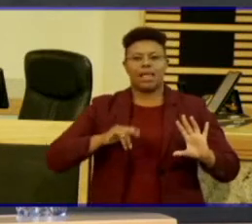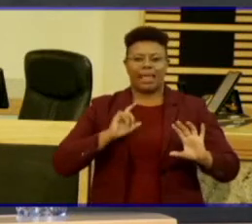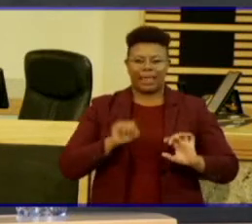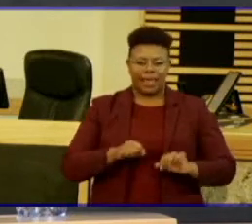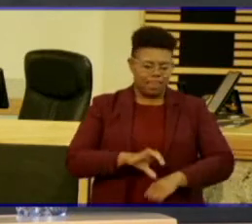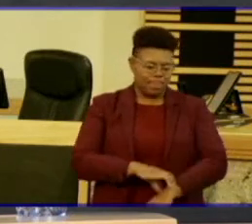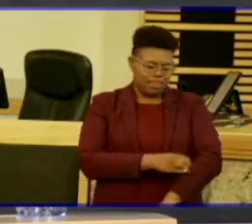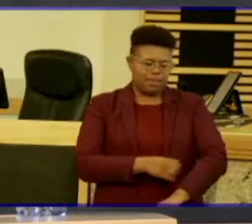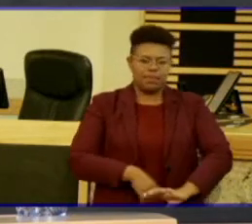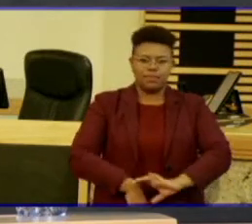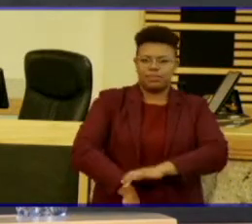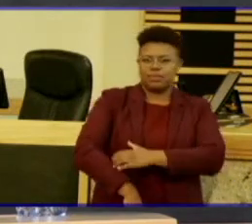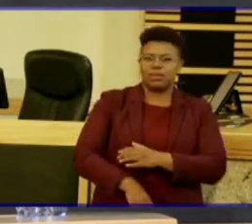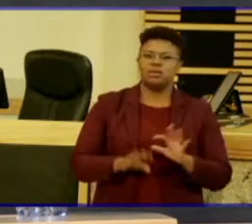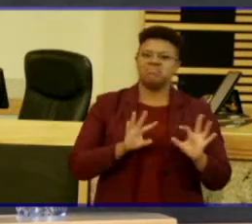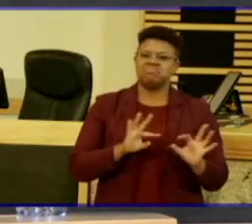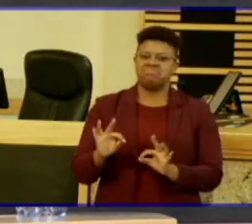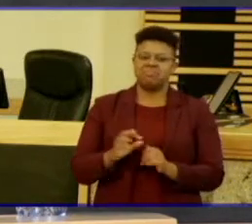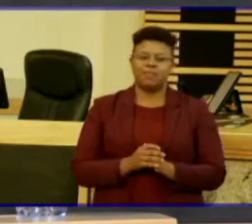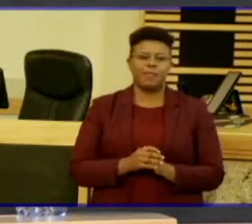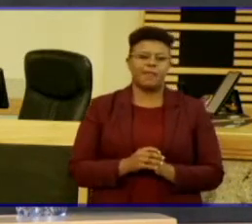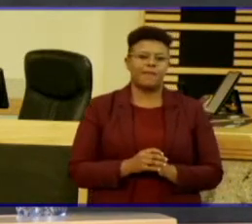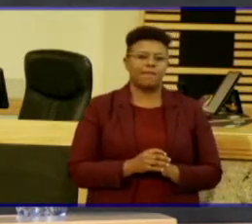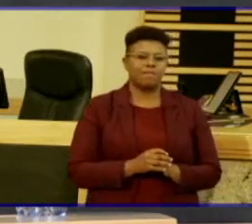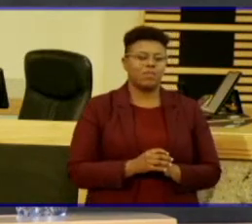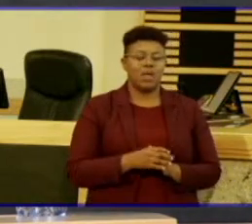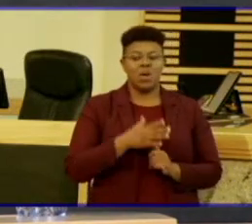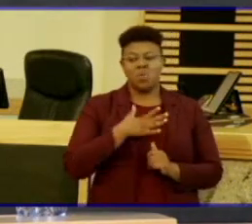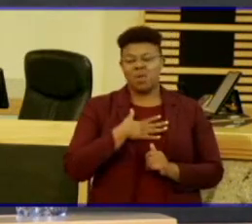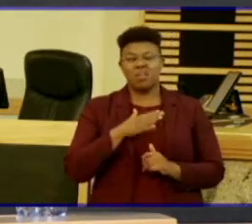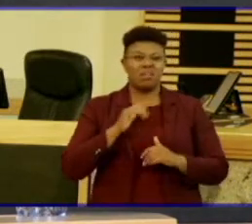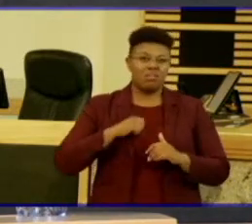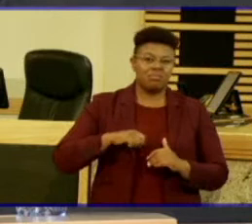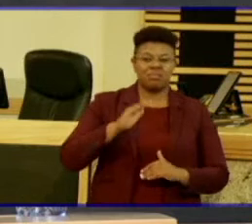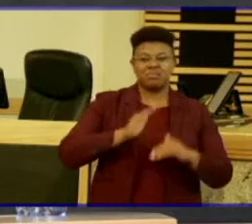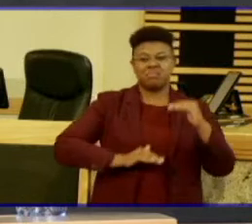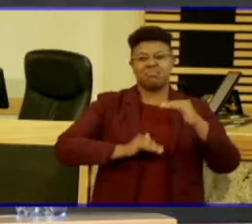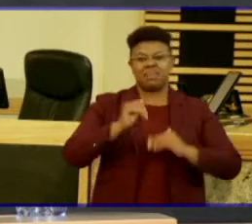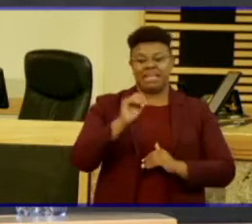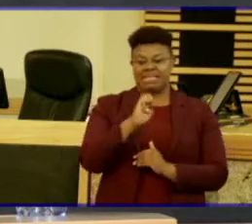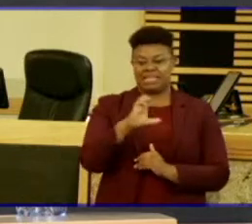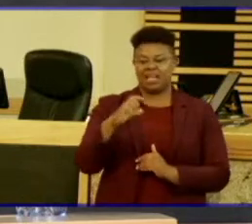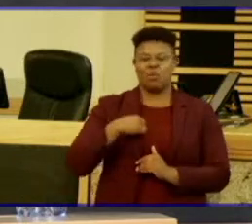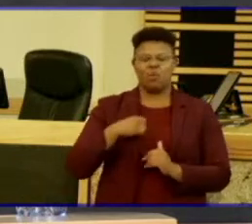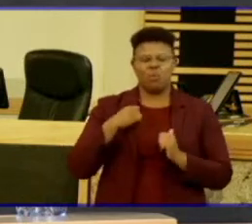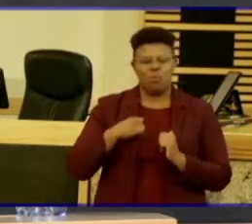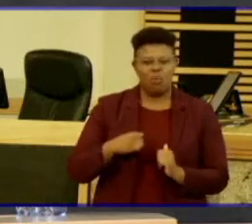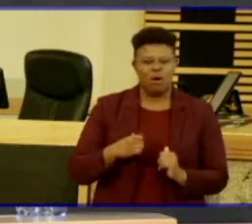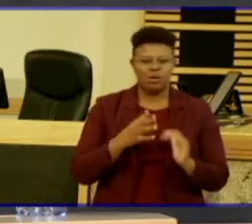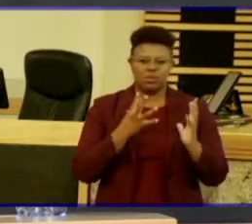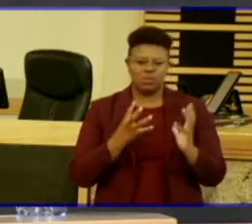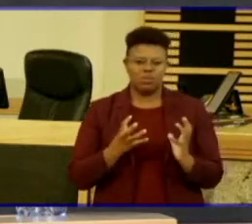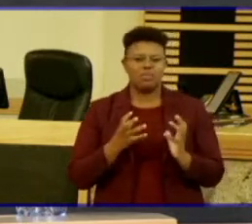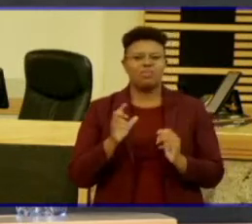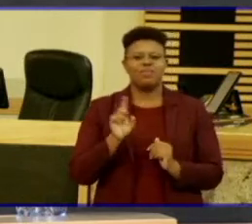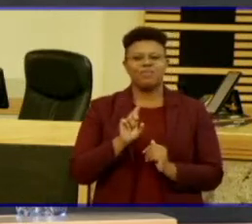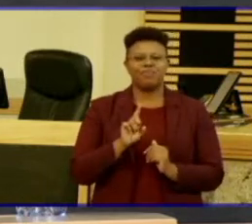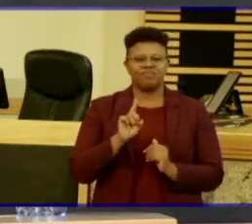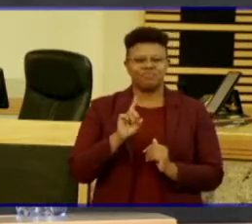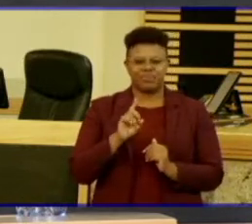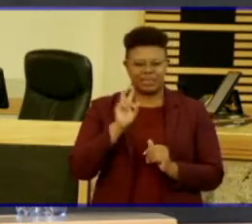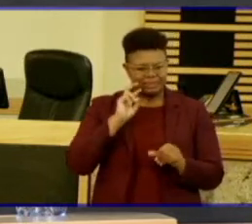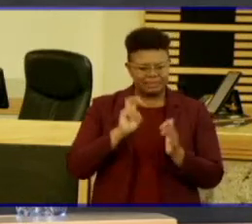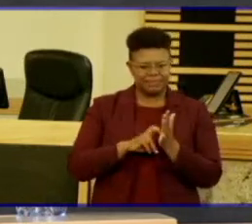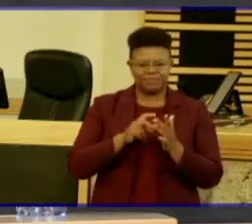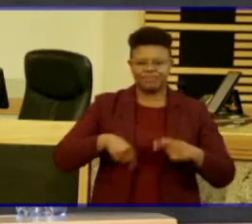assistive devices. Madam Speaker, our quest to build the Eastern Cape we want also requires us to focus